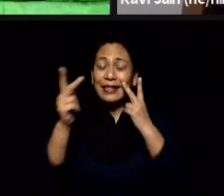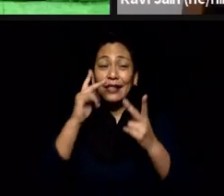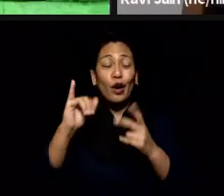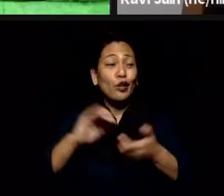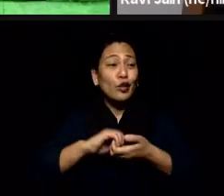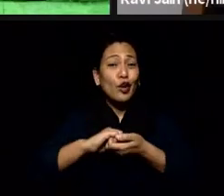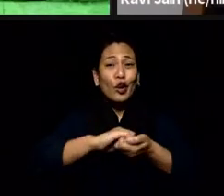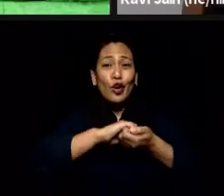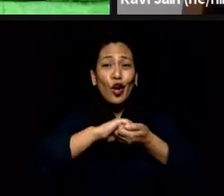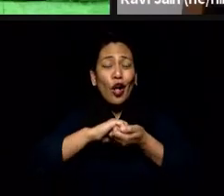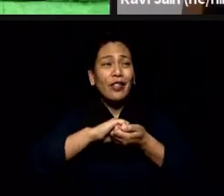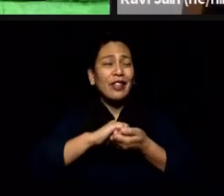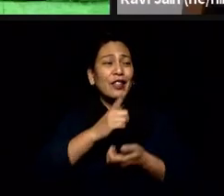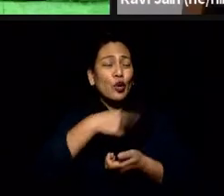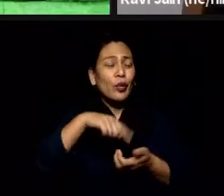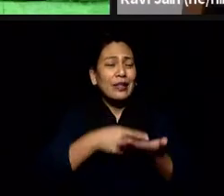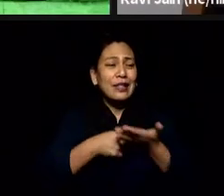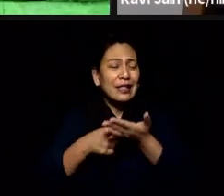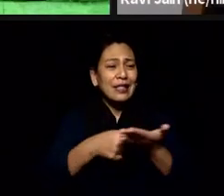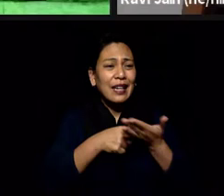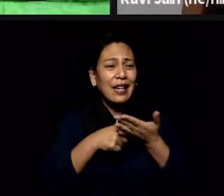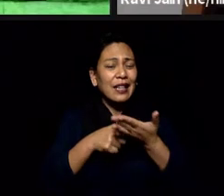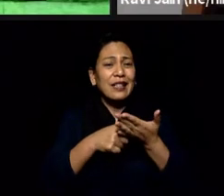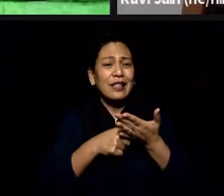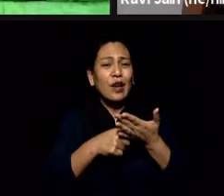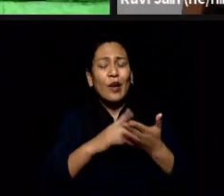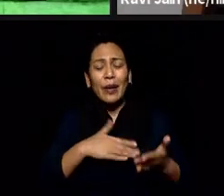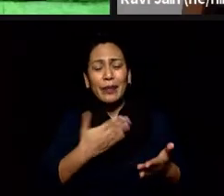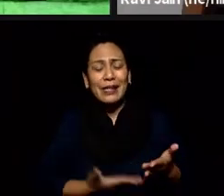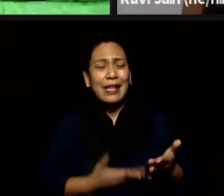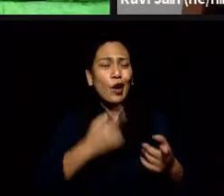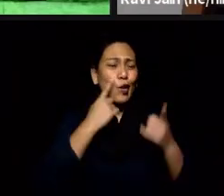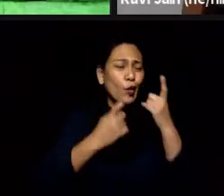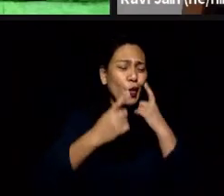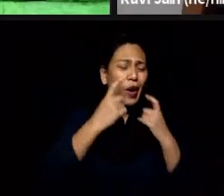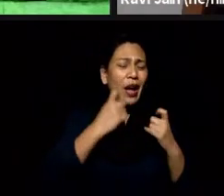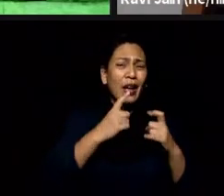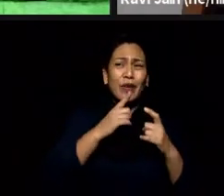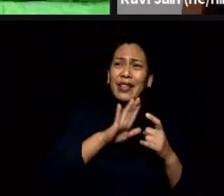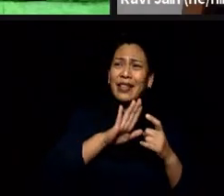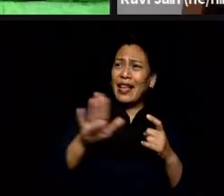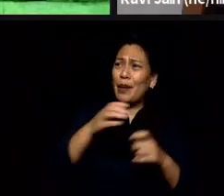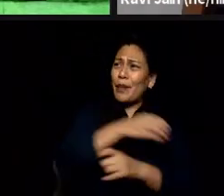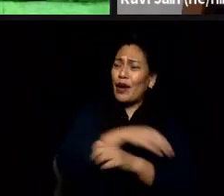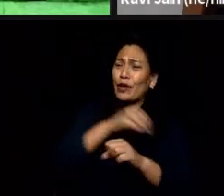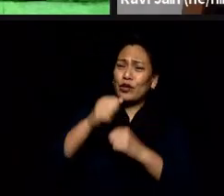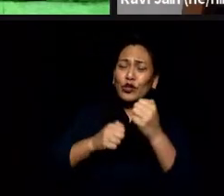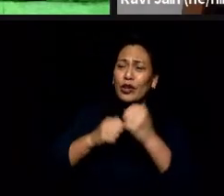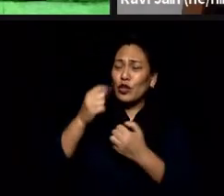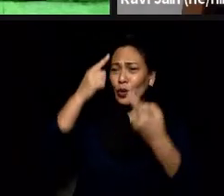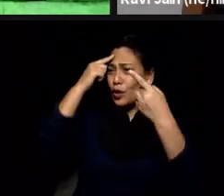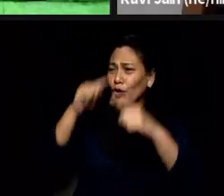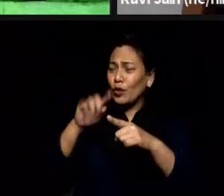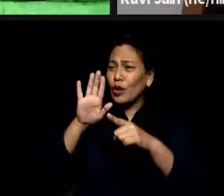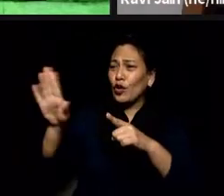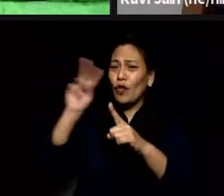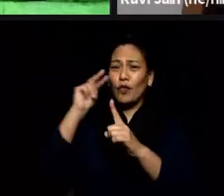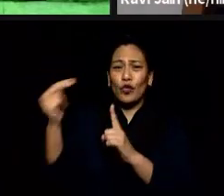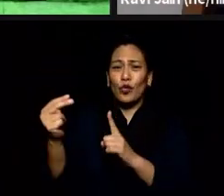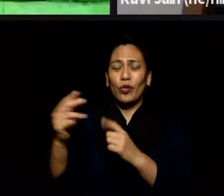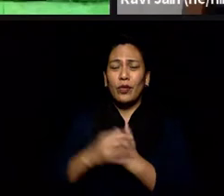and I cry about behind closed doors. We don't agree about that power structure. You know, so it's